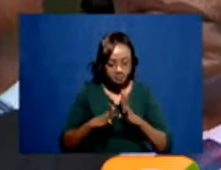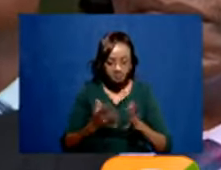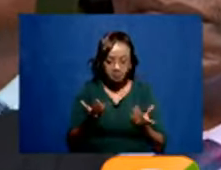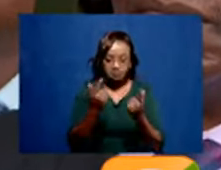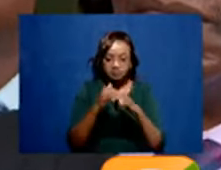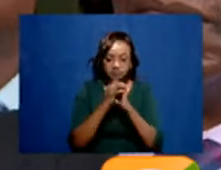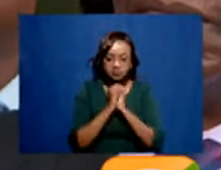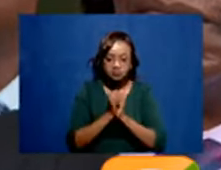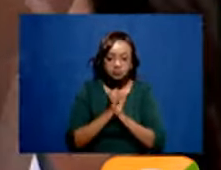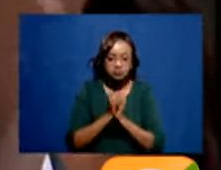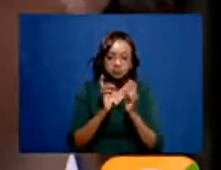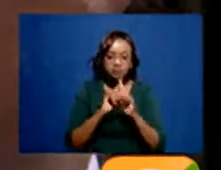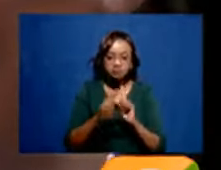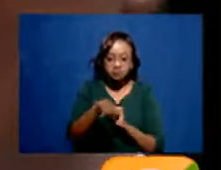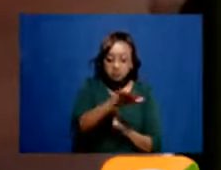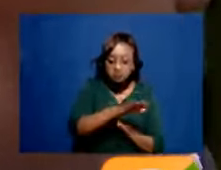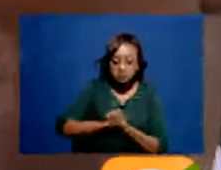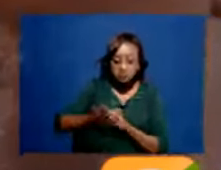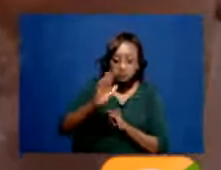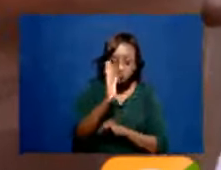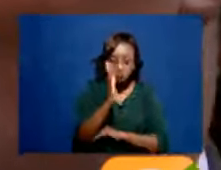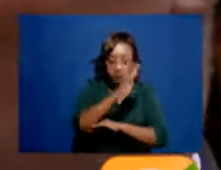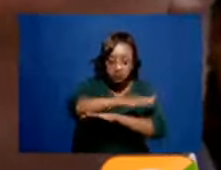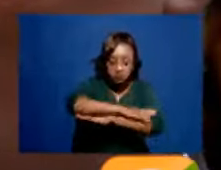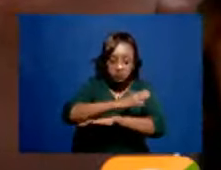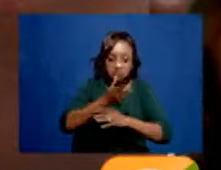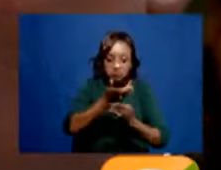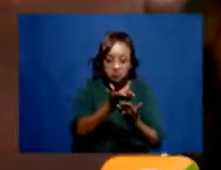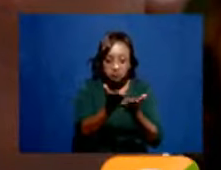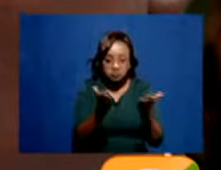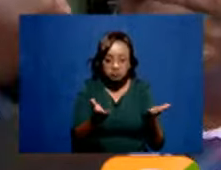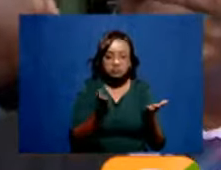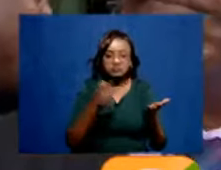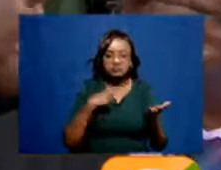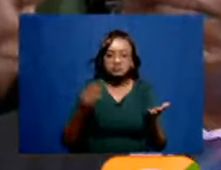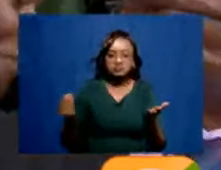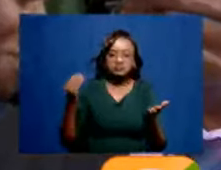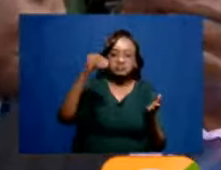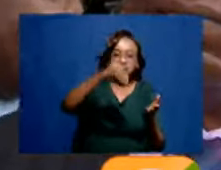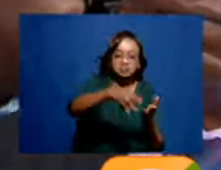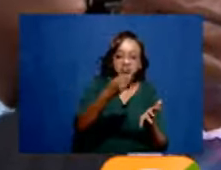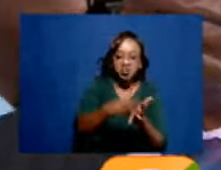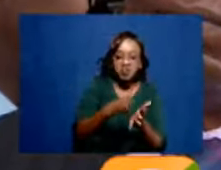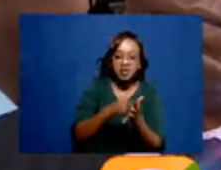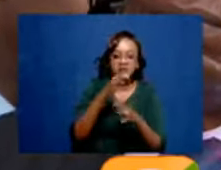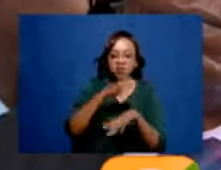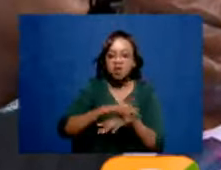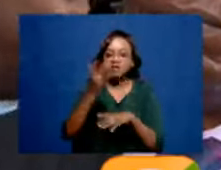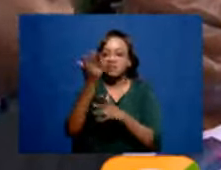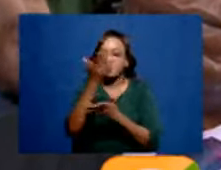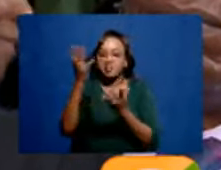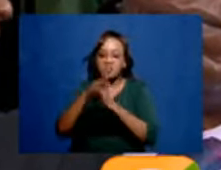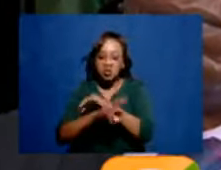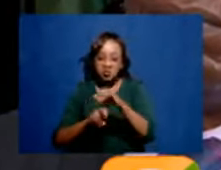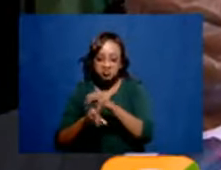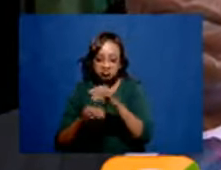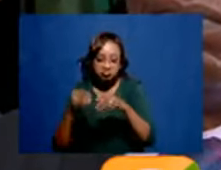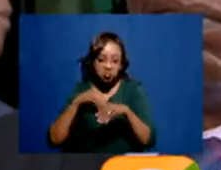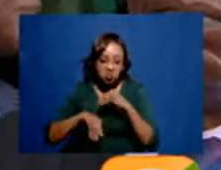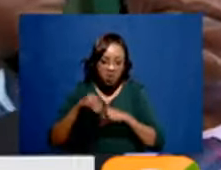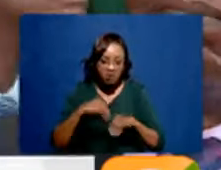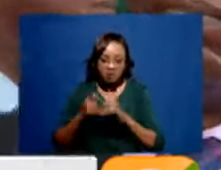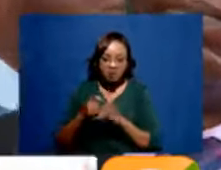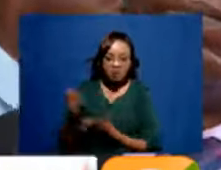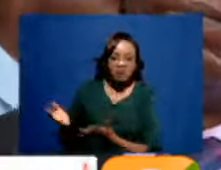from the congregant pews. It's not a place of cleaning ill-gotten money that through the church then we are able